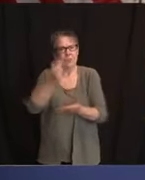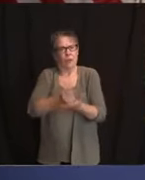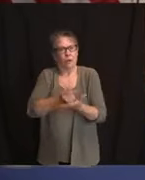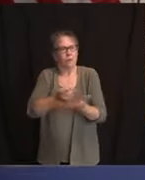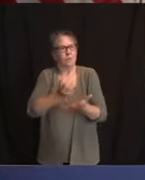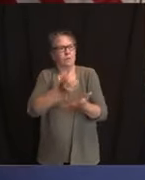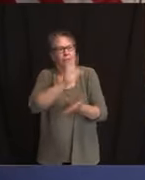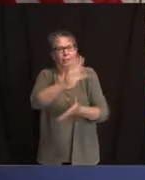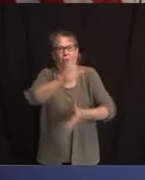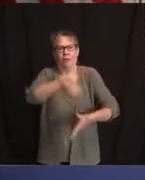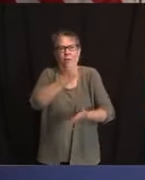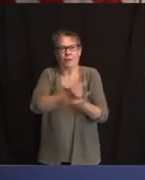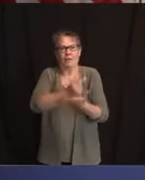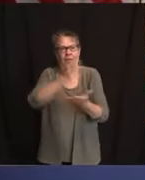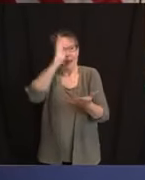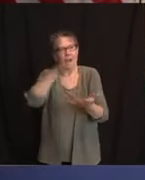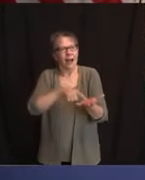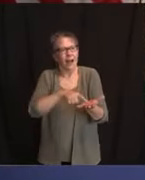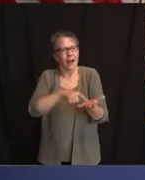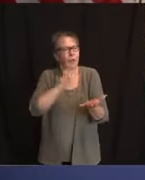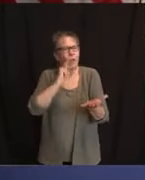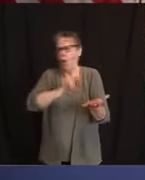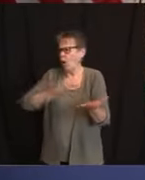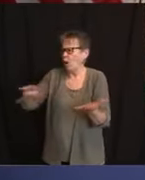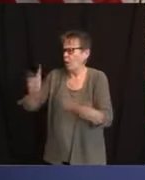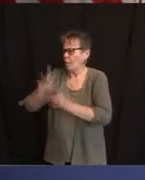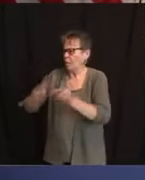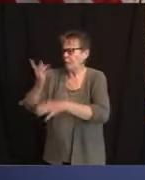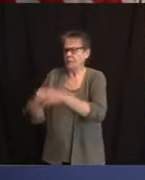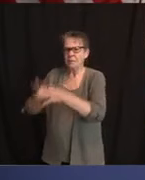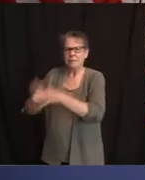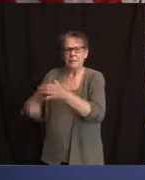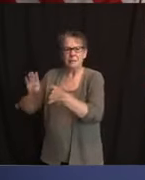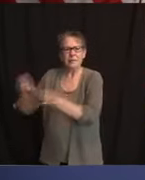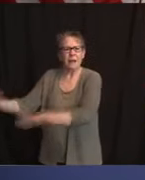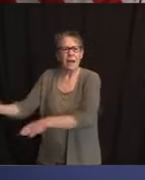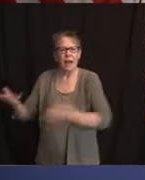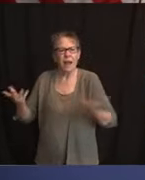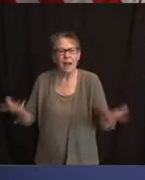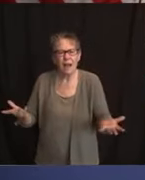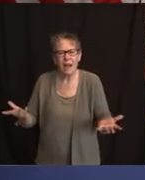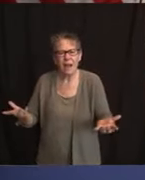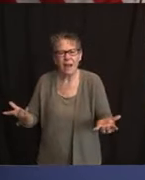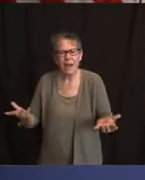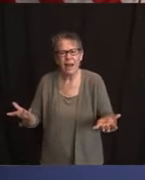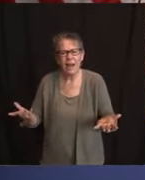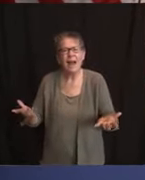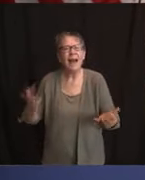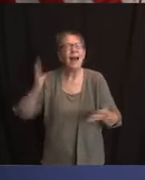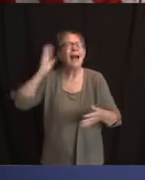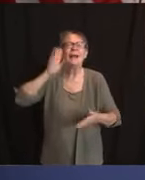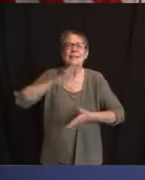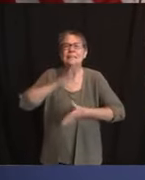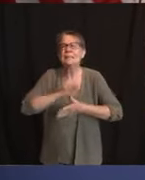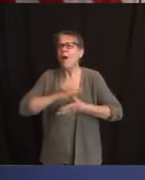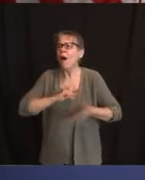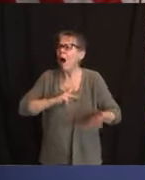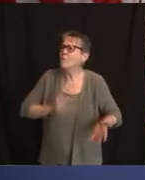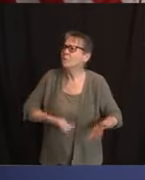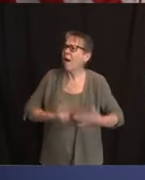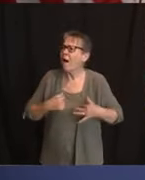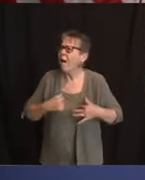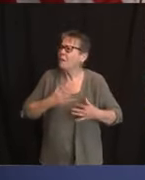It stinks. There's no other way to put it. And we feel awful, but we also got to make sure we don't, by celebrating this year, that we lose somebody, and